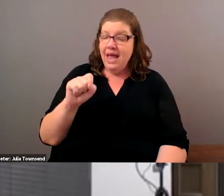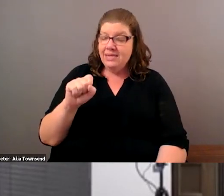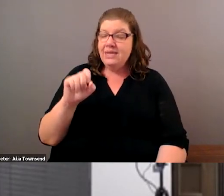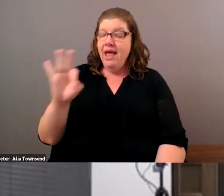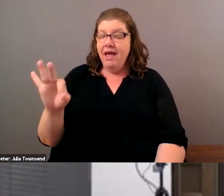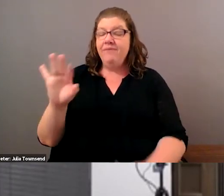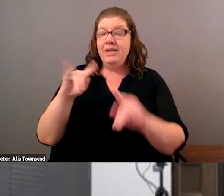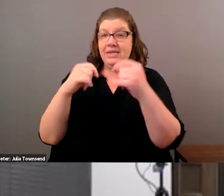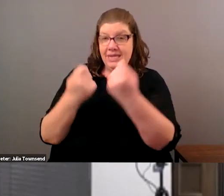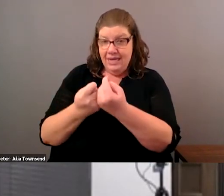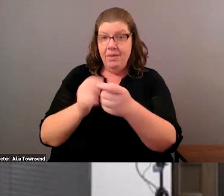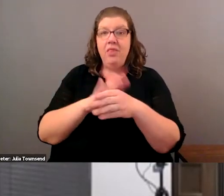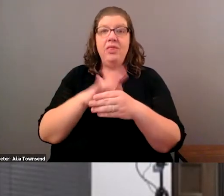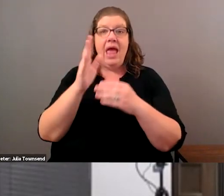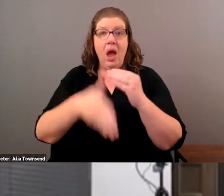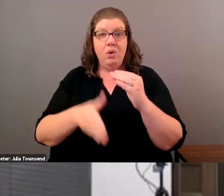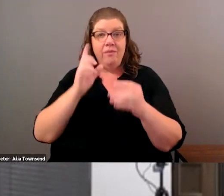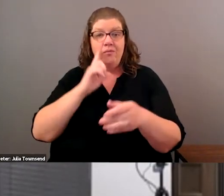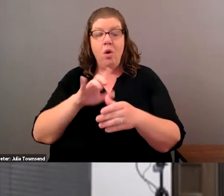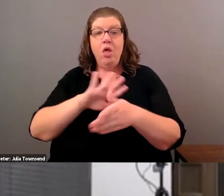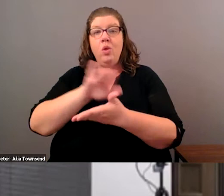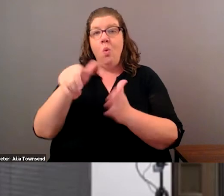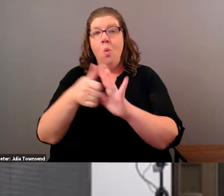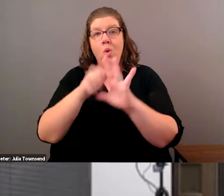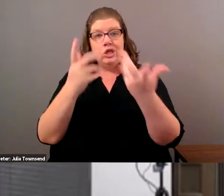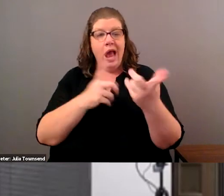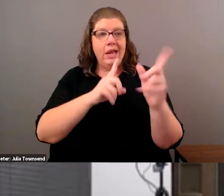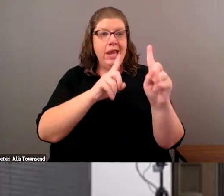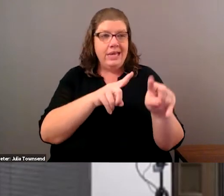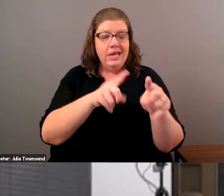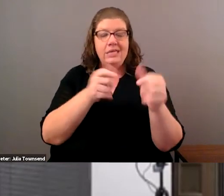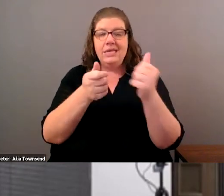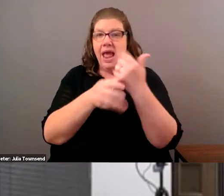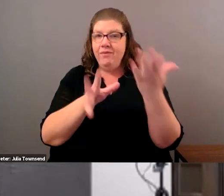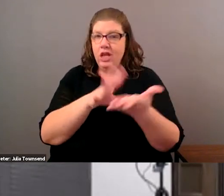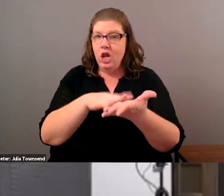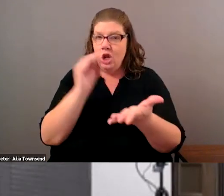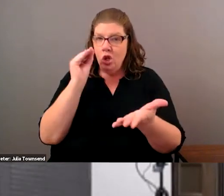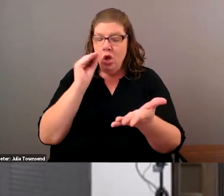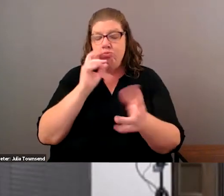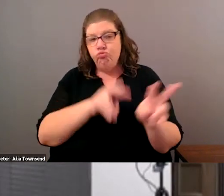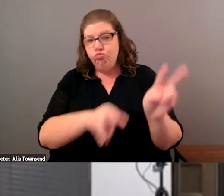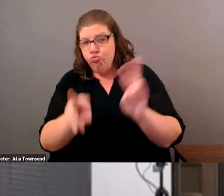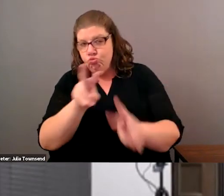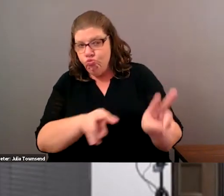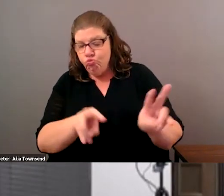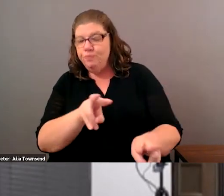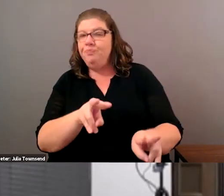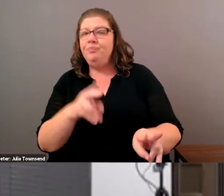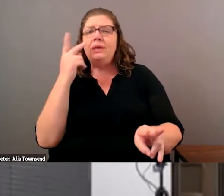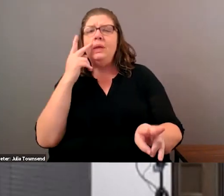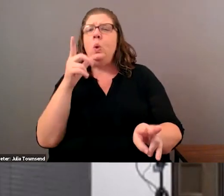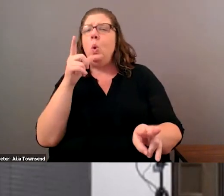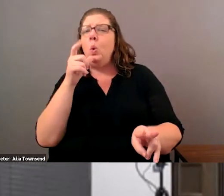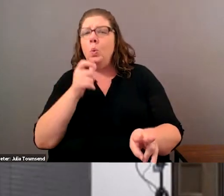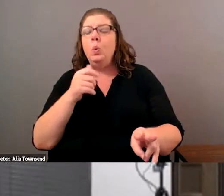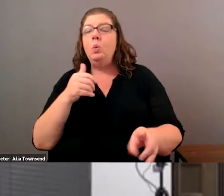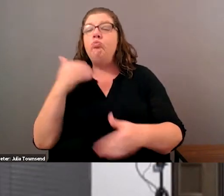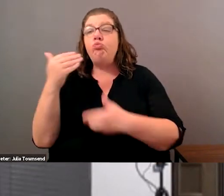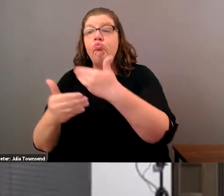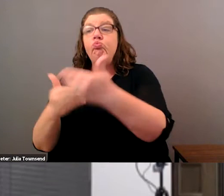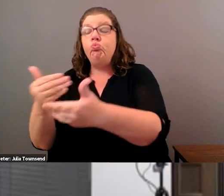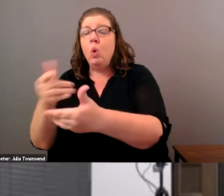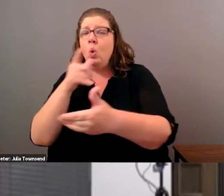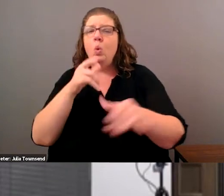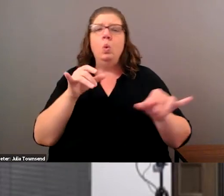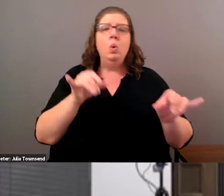outcomes for the whole child, attendance, everything that we need to know about children. and see who's making it, who's not. What does that look